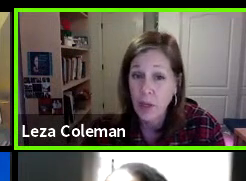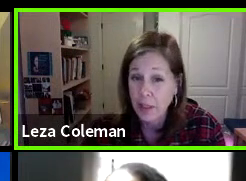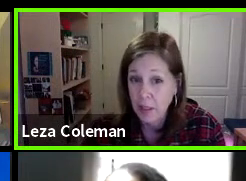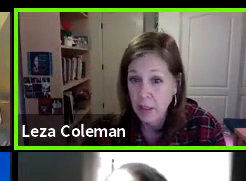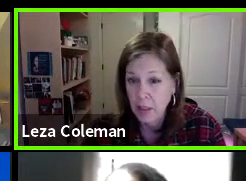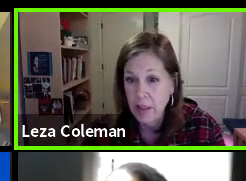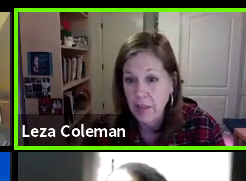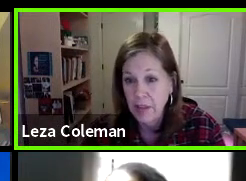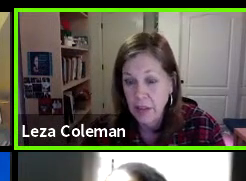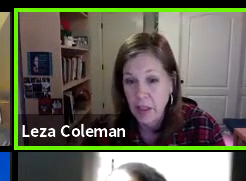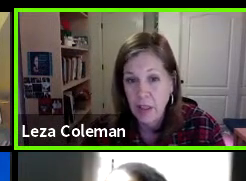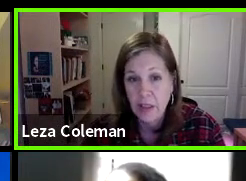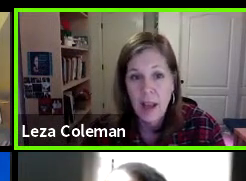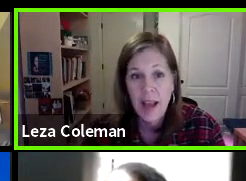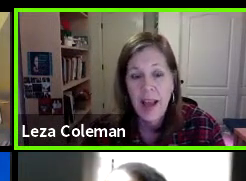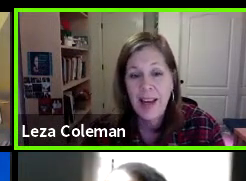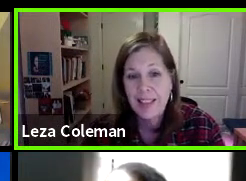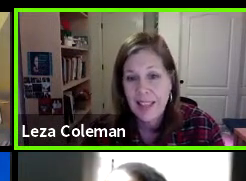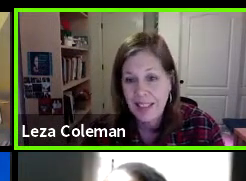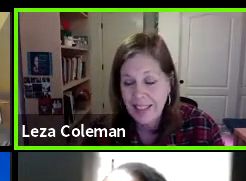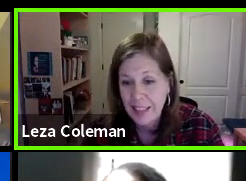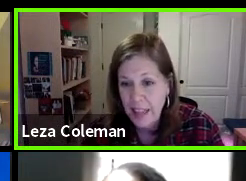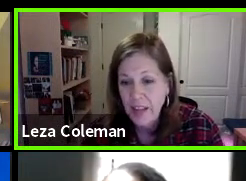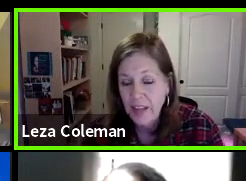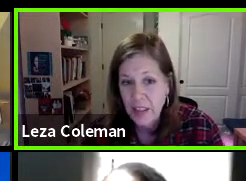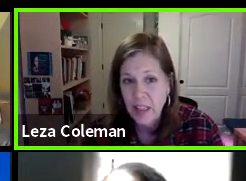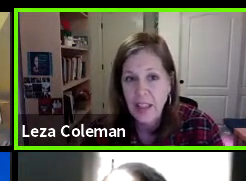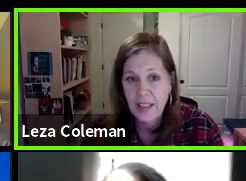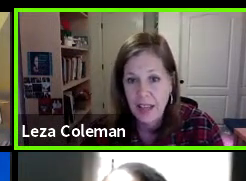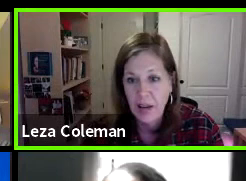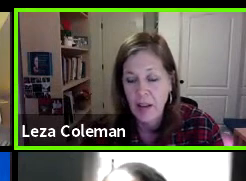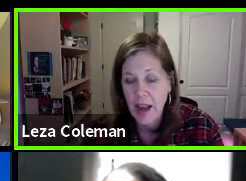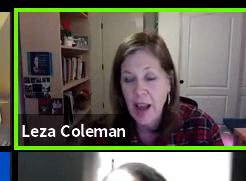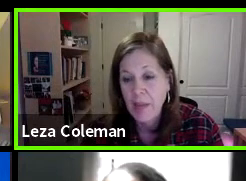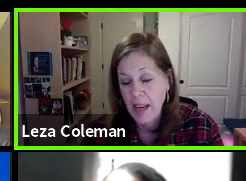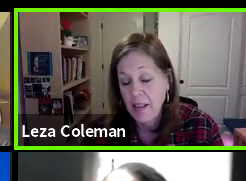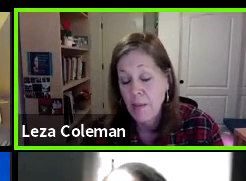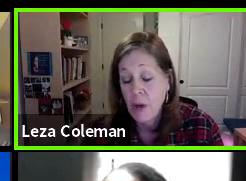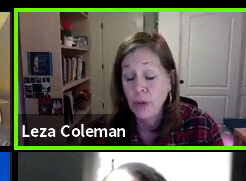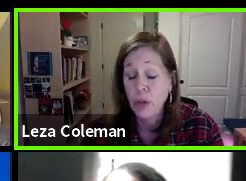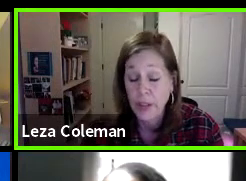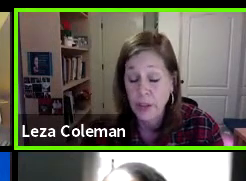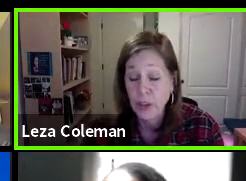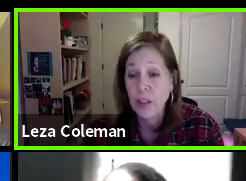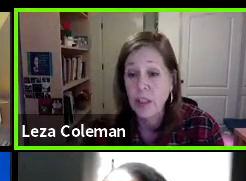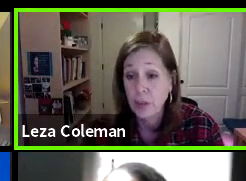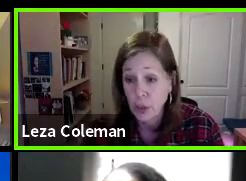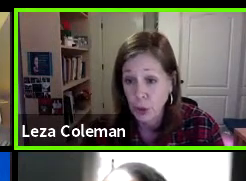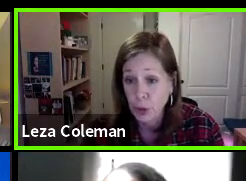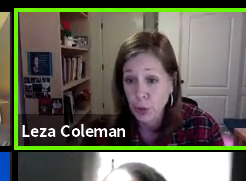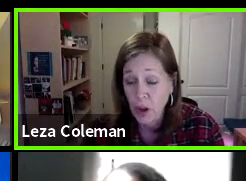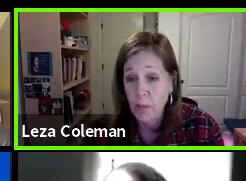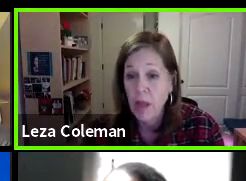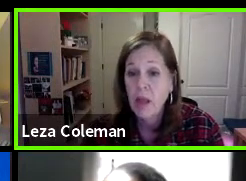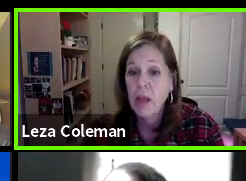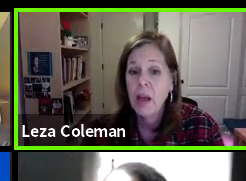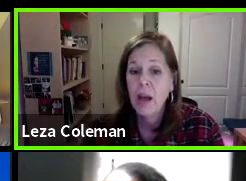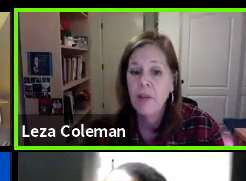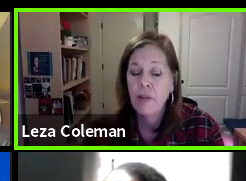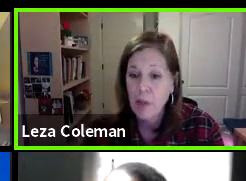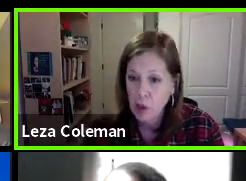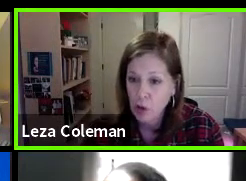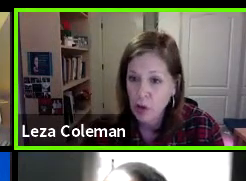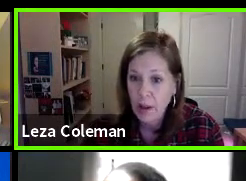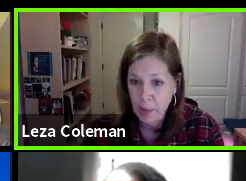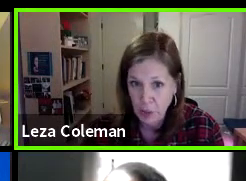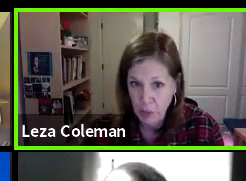as well as the assisted living facilities. And it's the assisted living facilities that I'm getting the most questions and concerns from